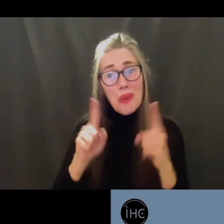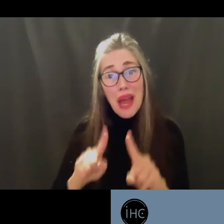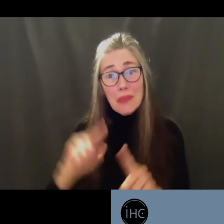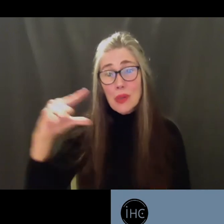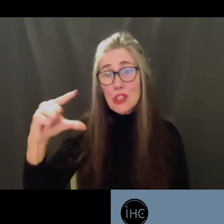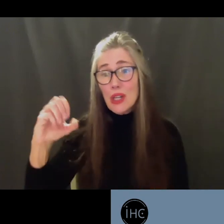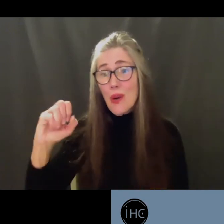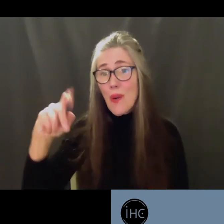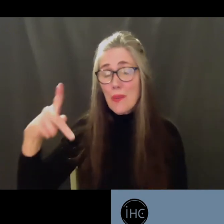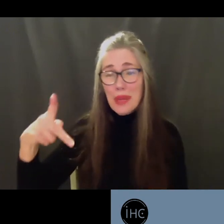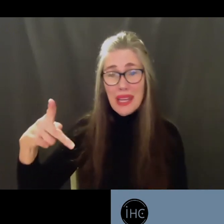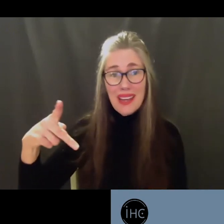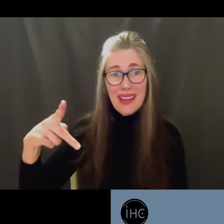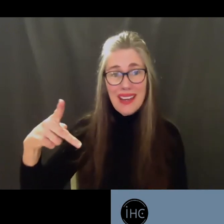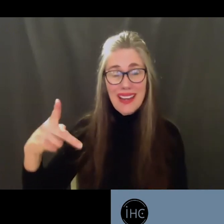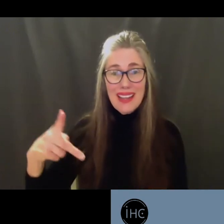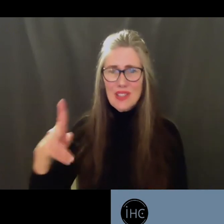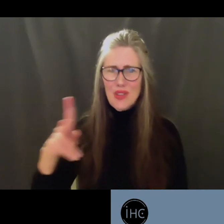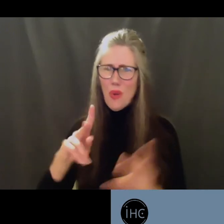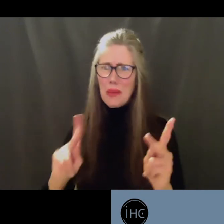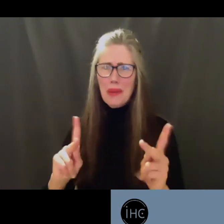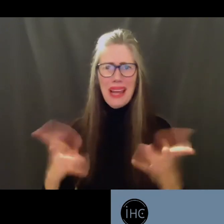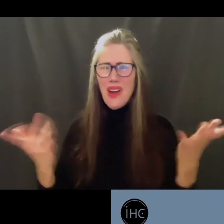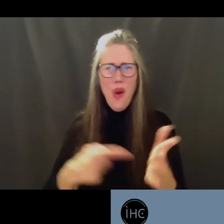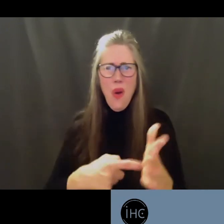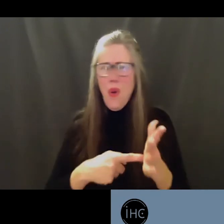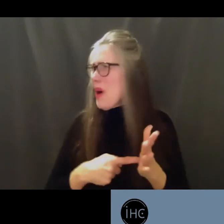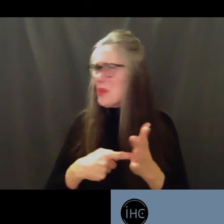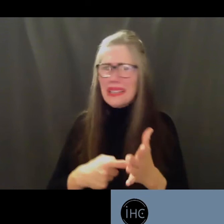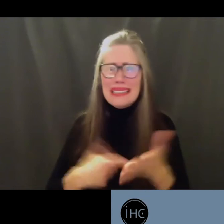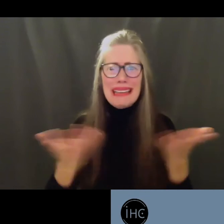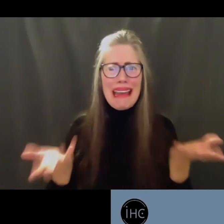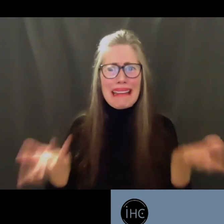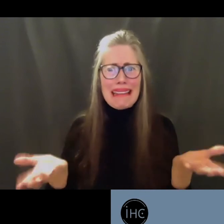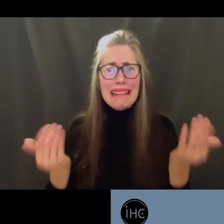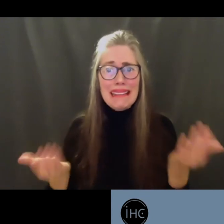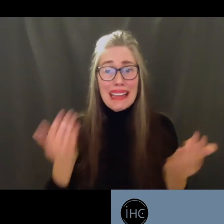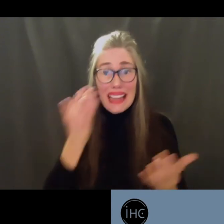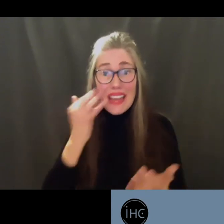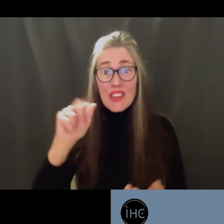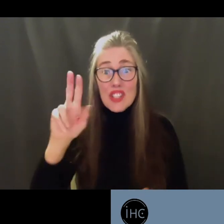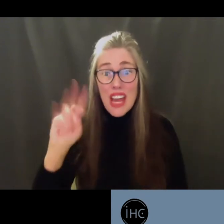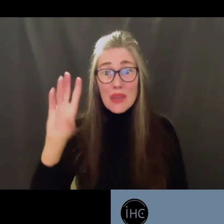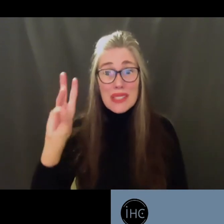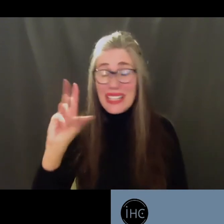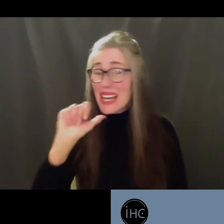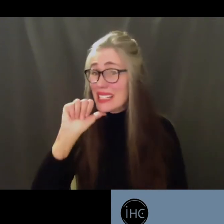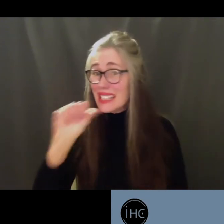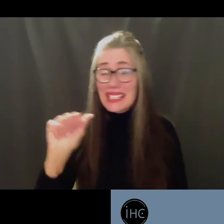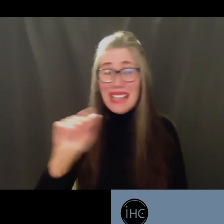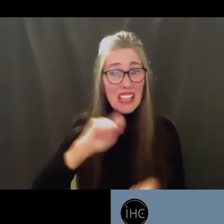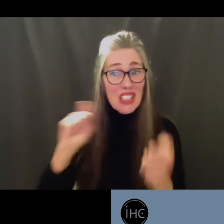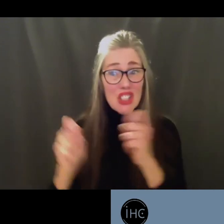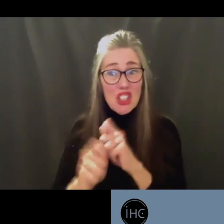fact happen. So everybody in America is like, what is it going to take? If January 6th doesn't move the needle, what